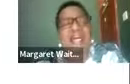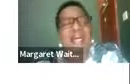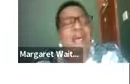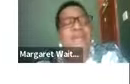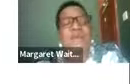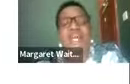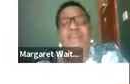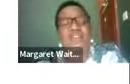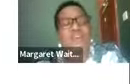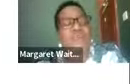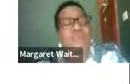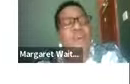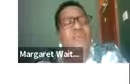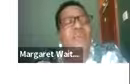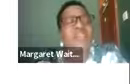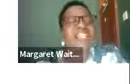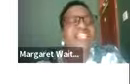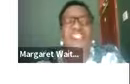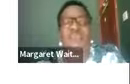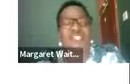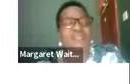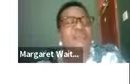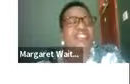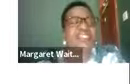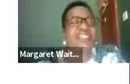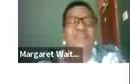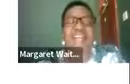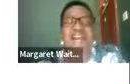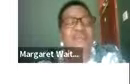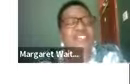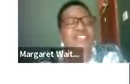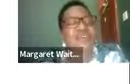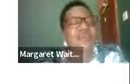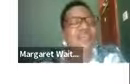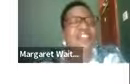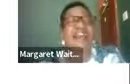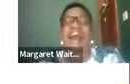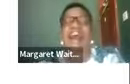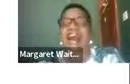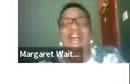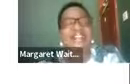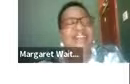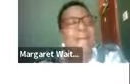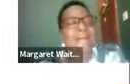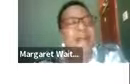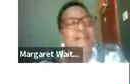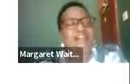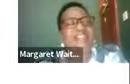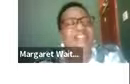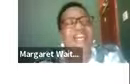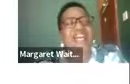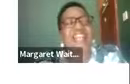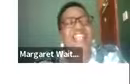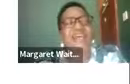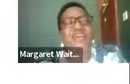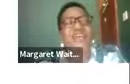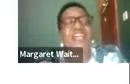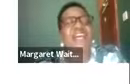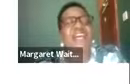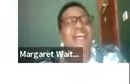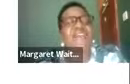and we got 92 responses. Our question was, as a parent or a